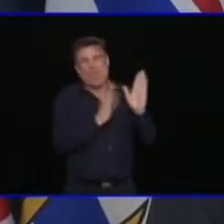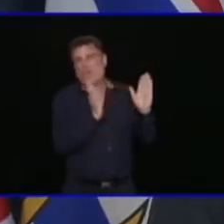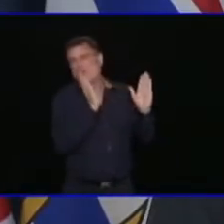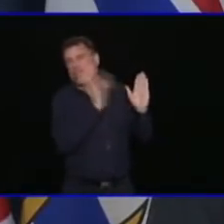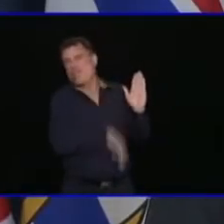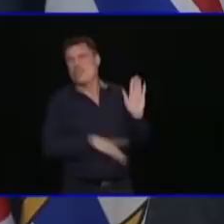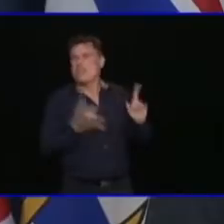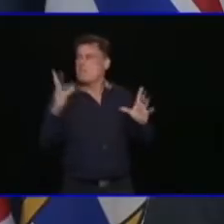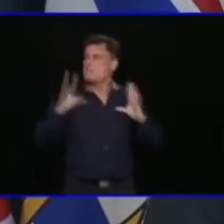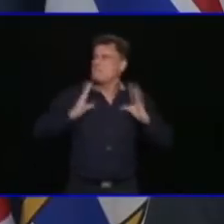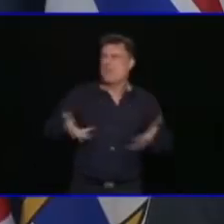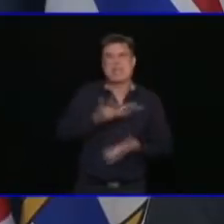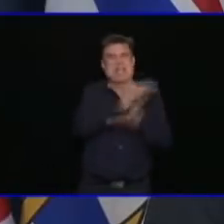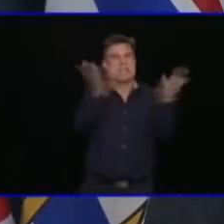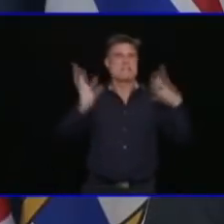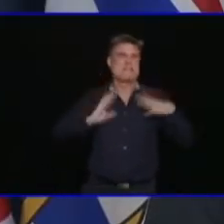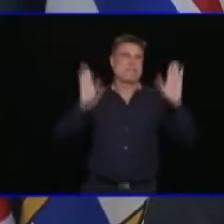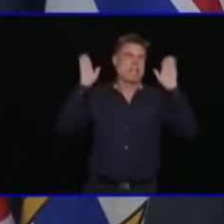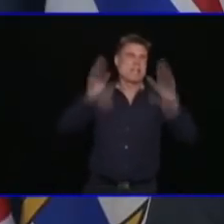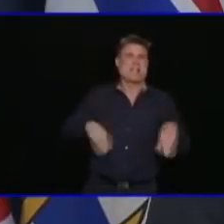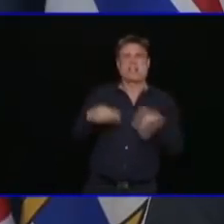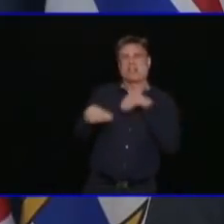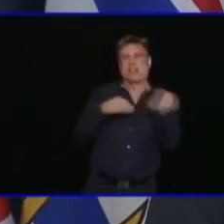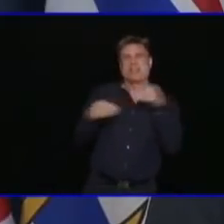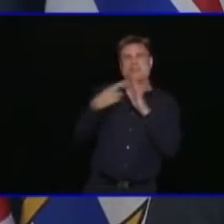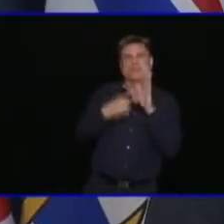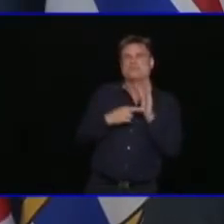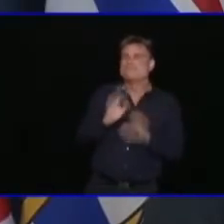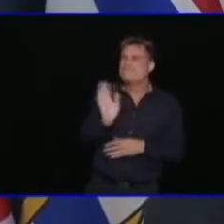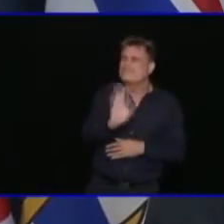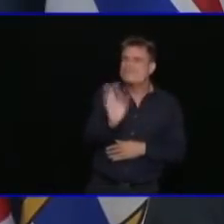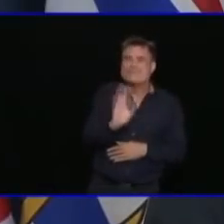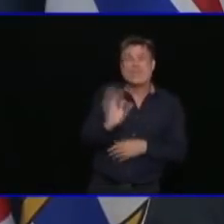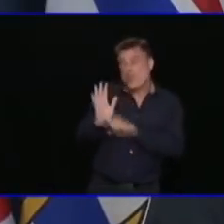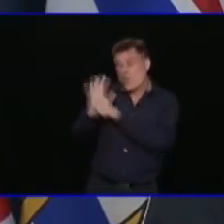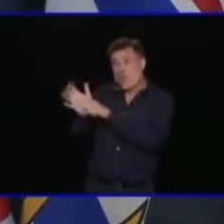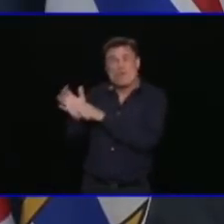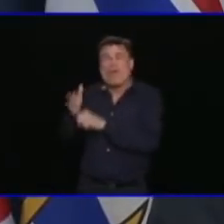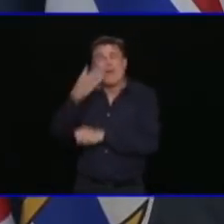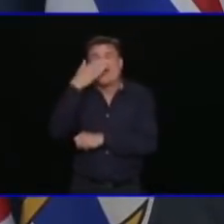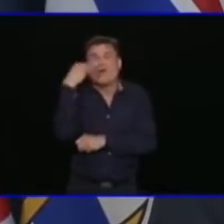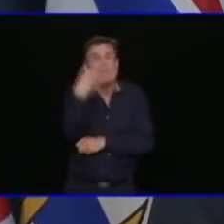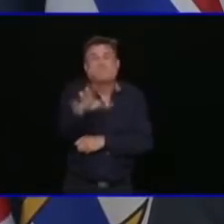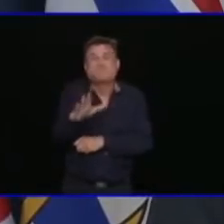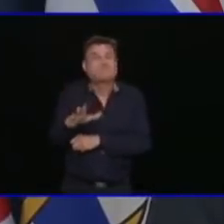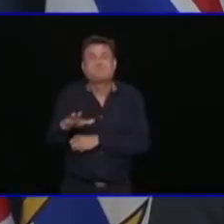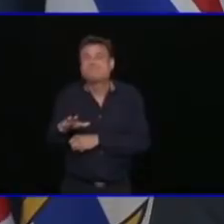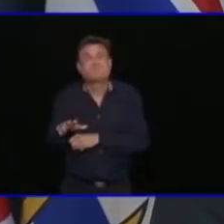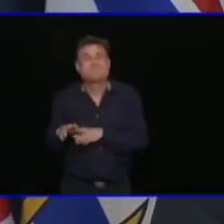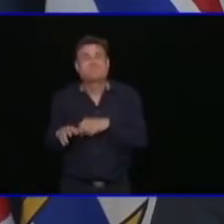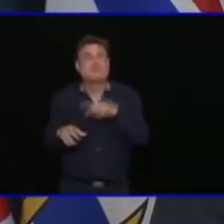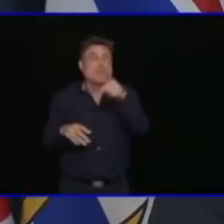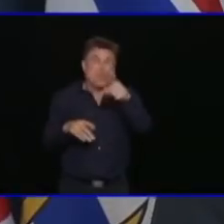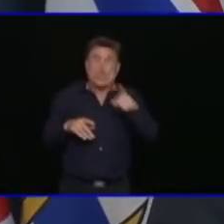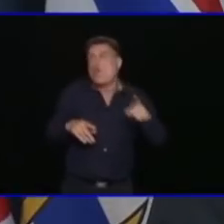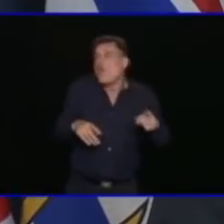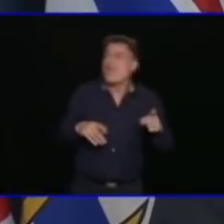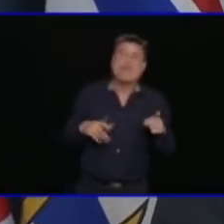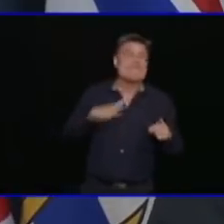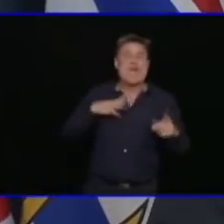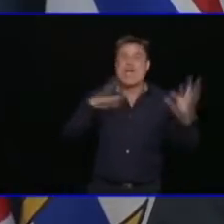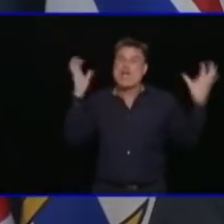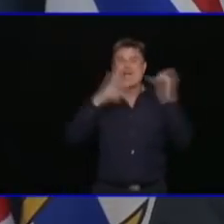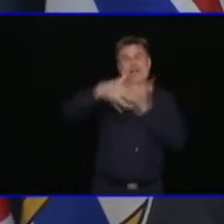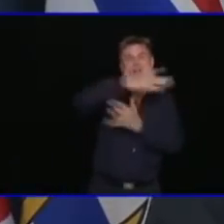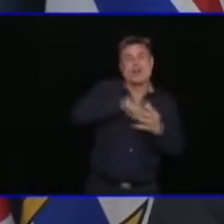bend the curve and then flatten it worked. But let's be clear, in our BC pandemic, we must not let those be our best days.